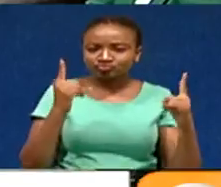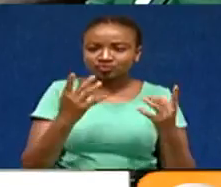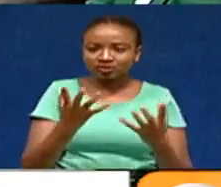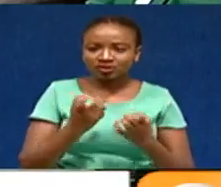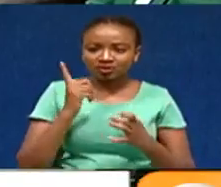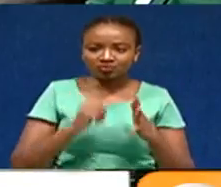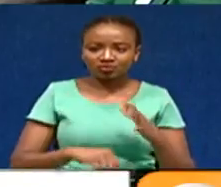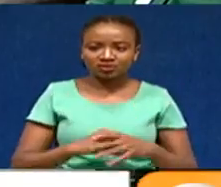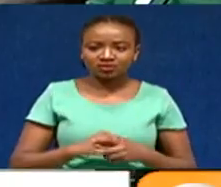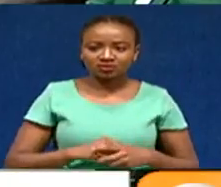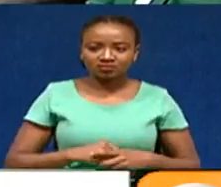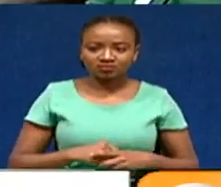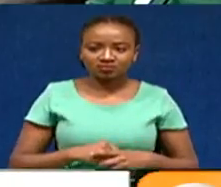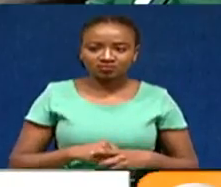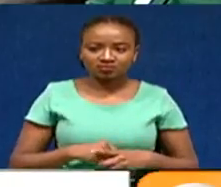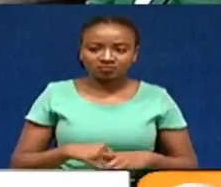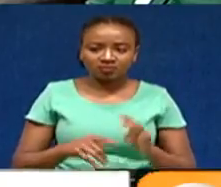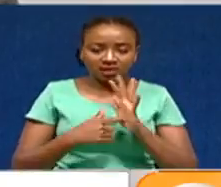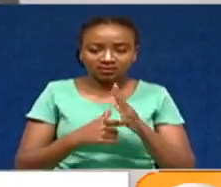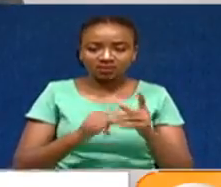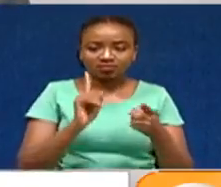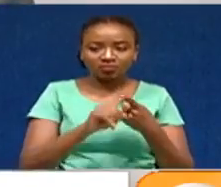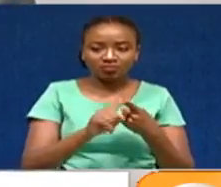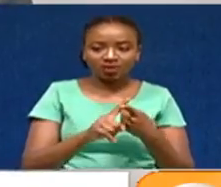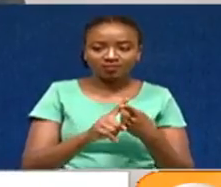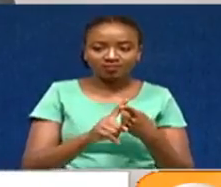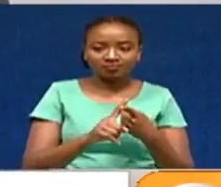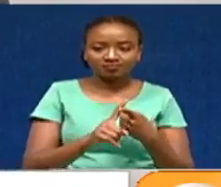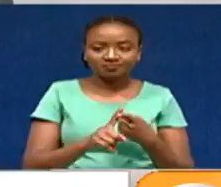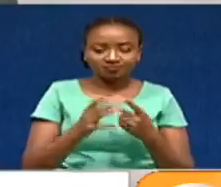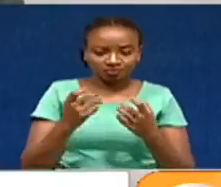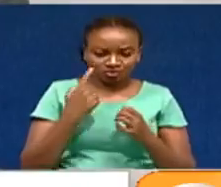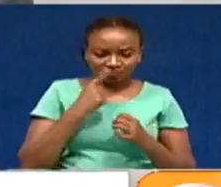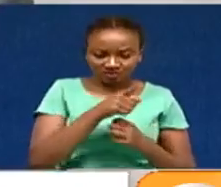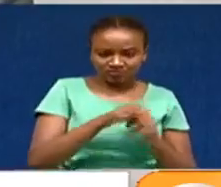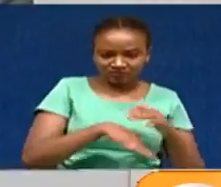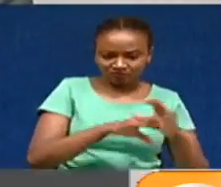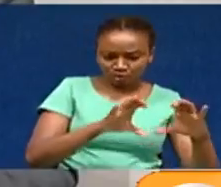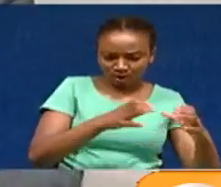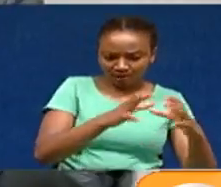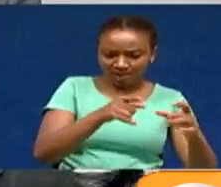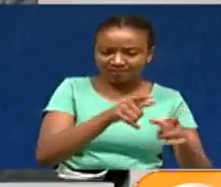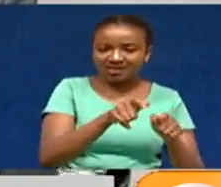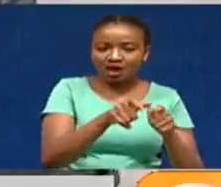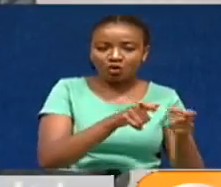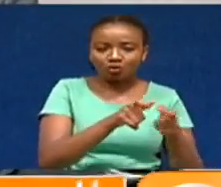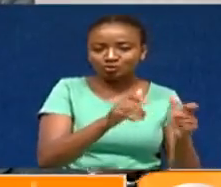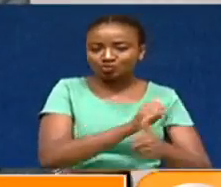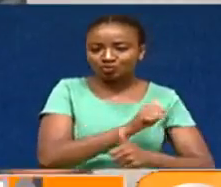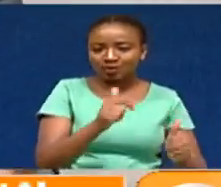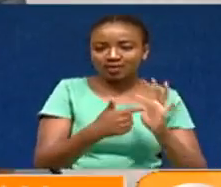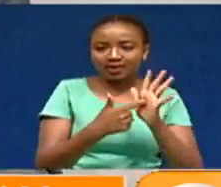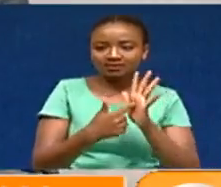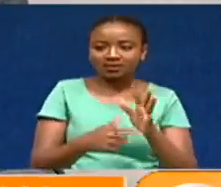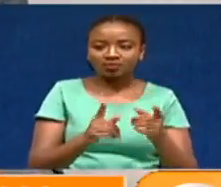You've got to look at the clubs. A well-run league has well-run clubs. So if you think about, let's say, in the